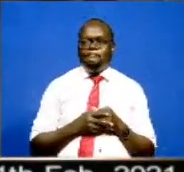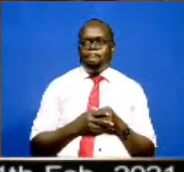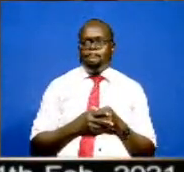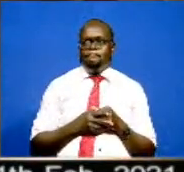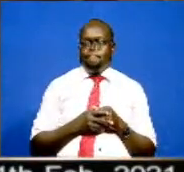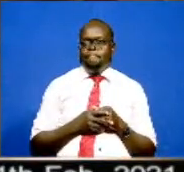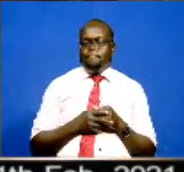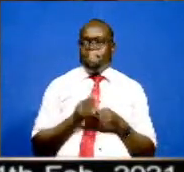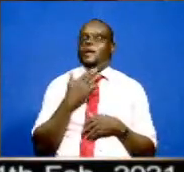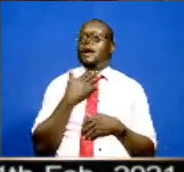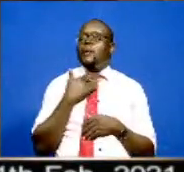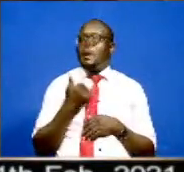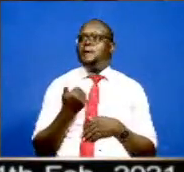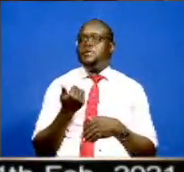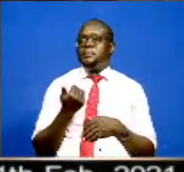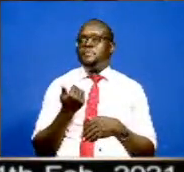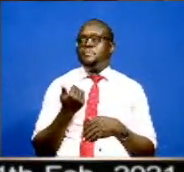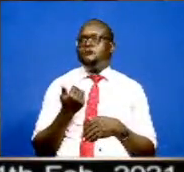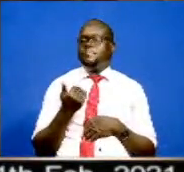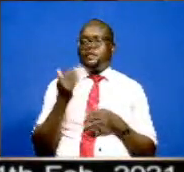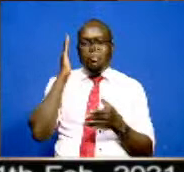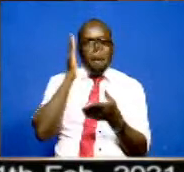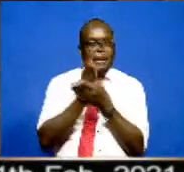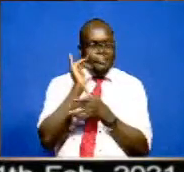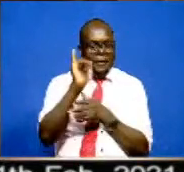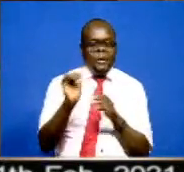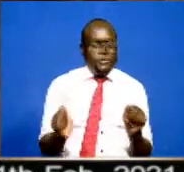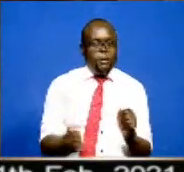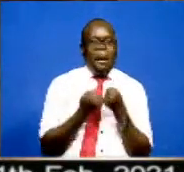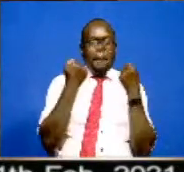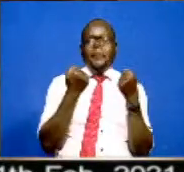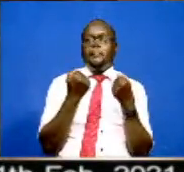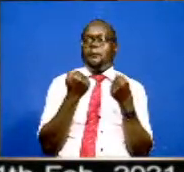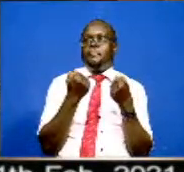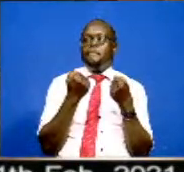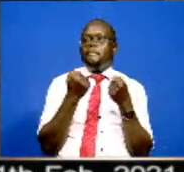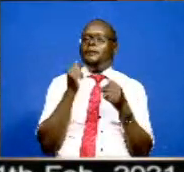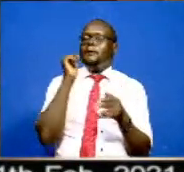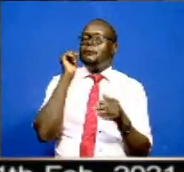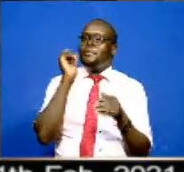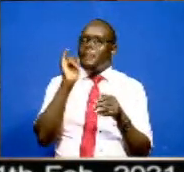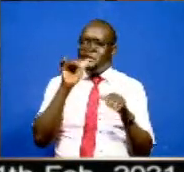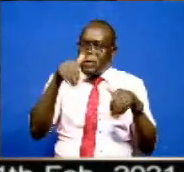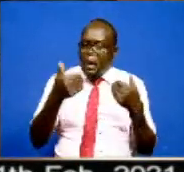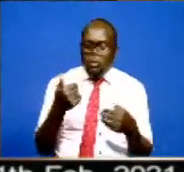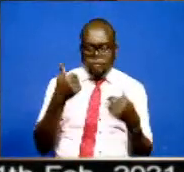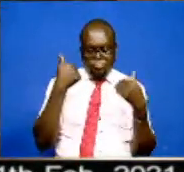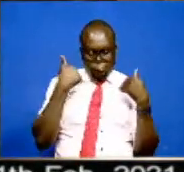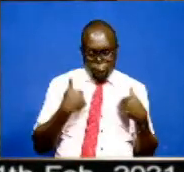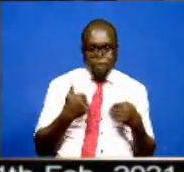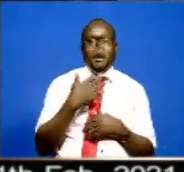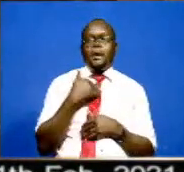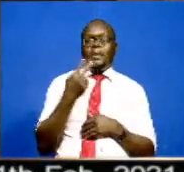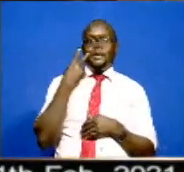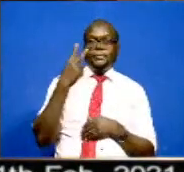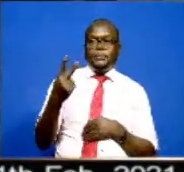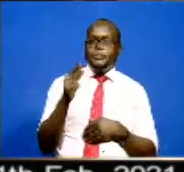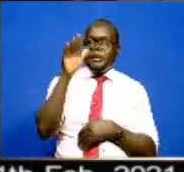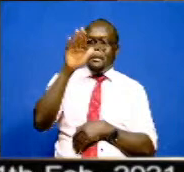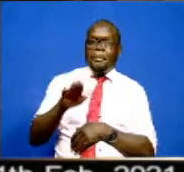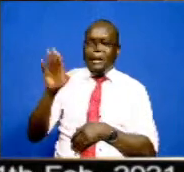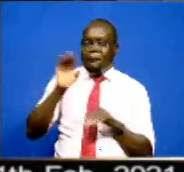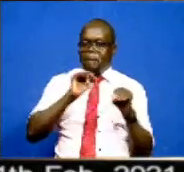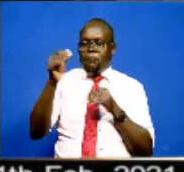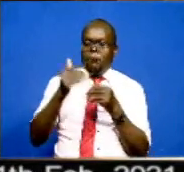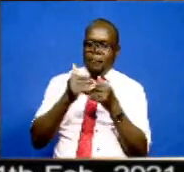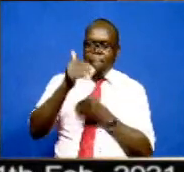I would like to believe that's what's happening. That's how I was trained. That's how I want to see the Parliament moving, going